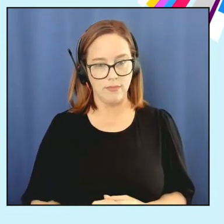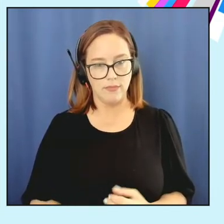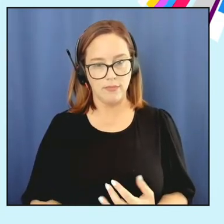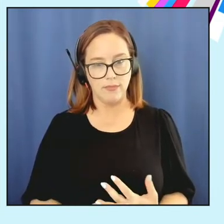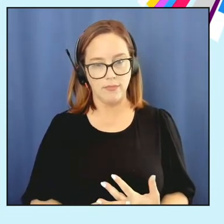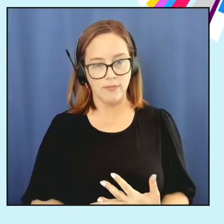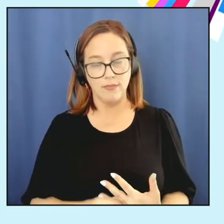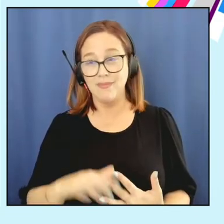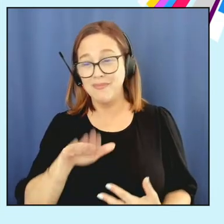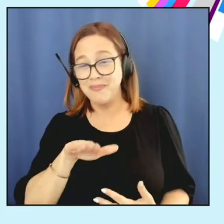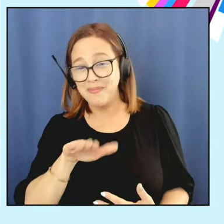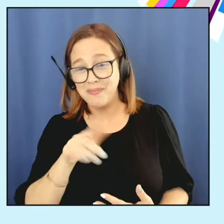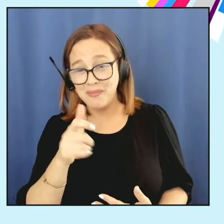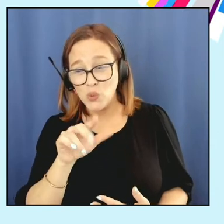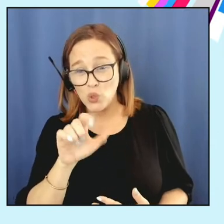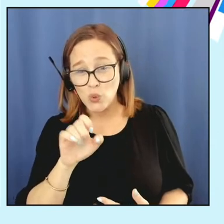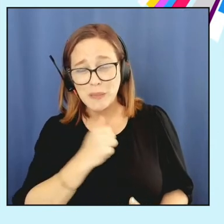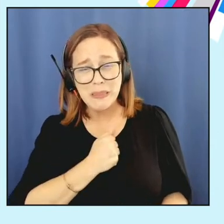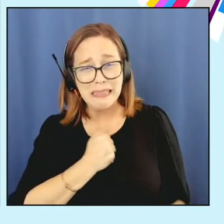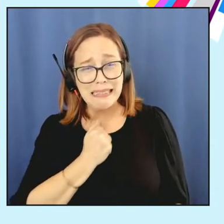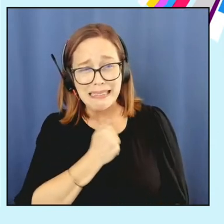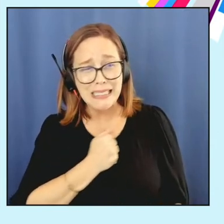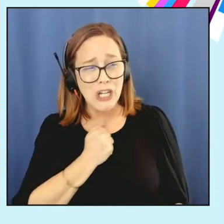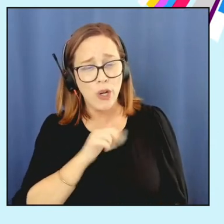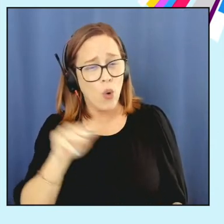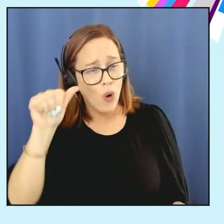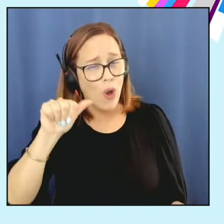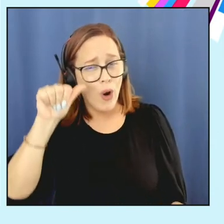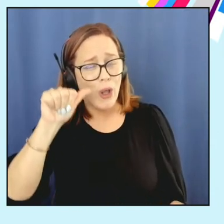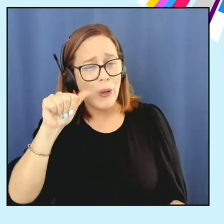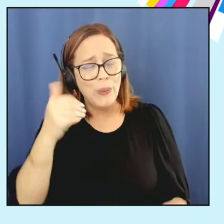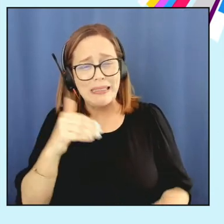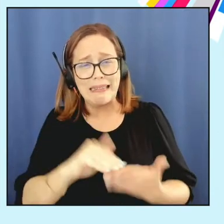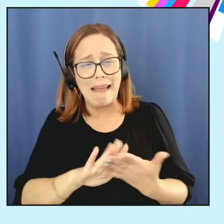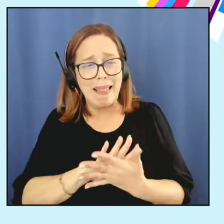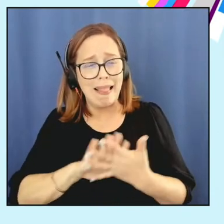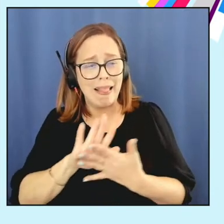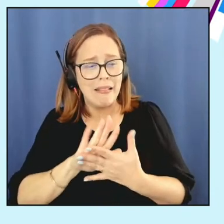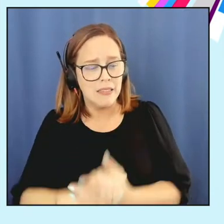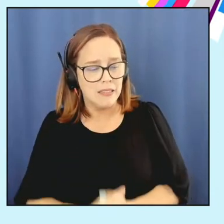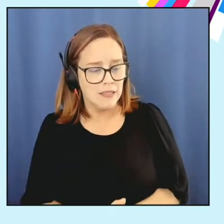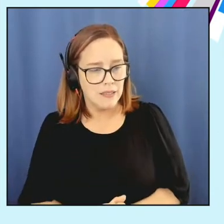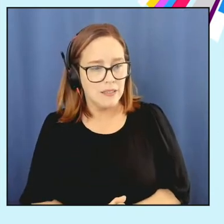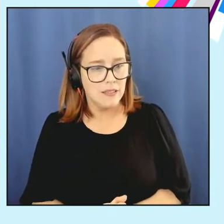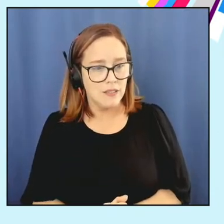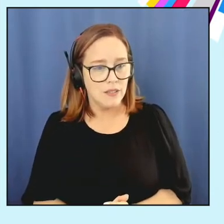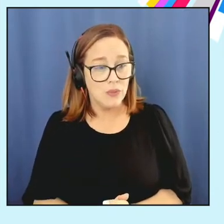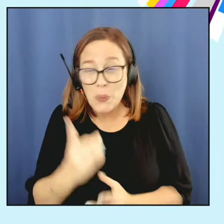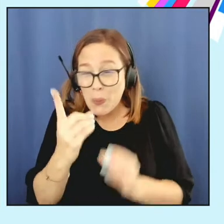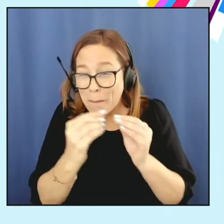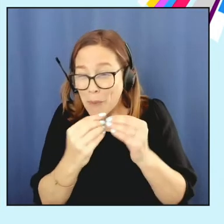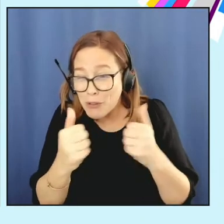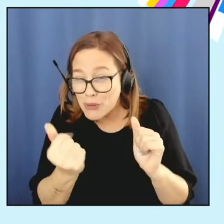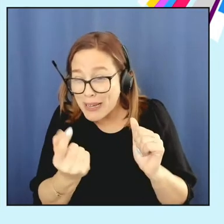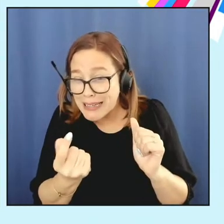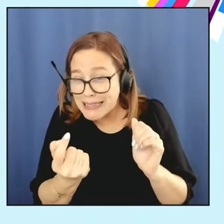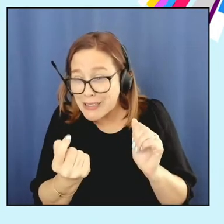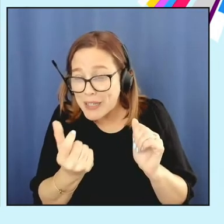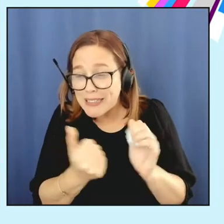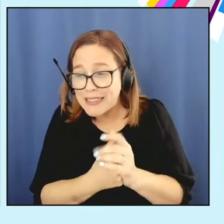George, I'm so sorry. Your audio is cutting back out again. I want to try really quickly one more time. Otherwise,